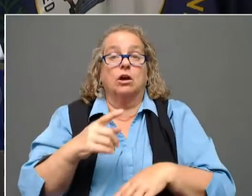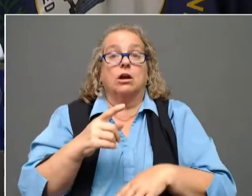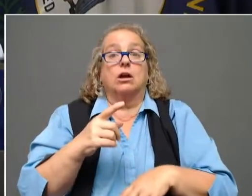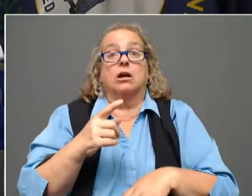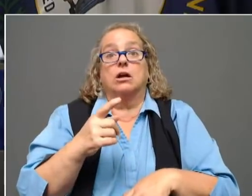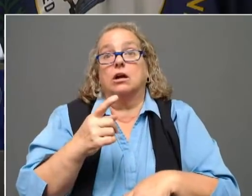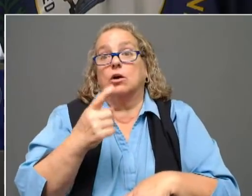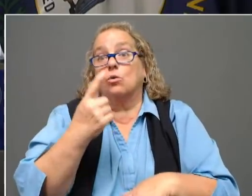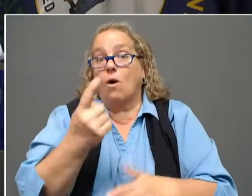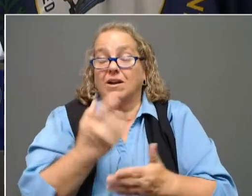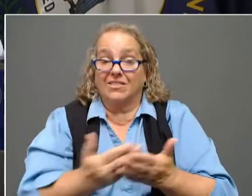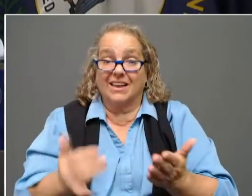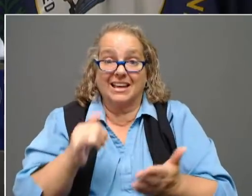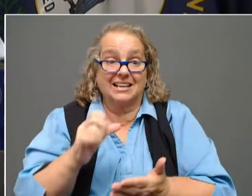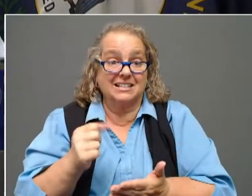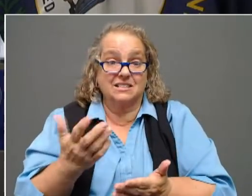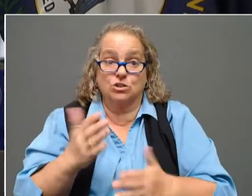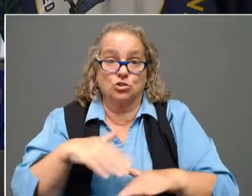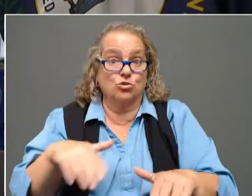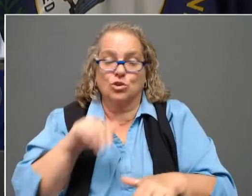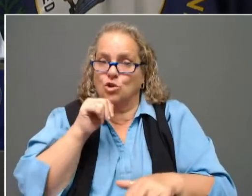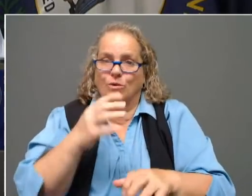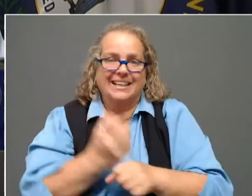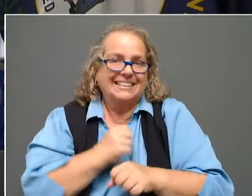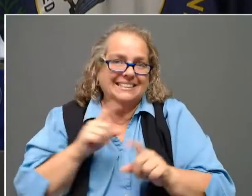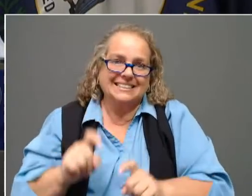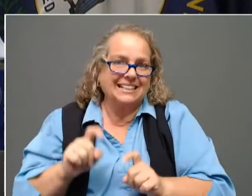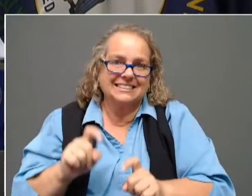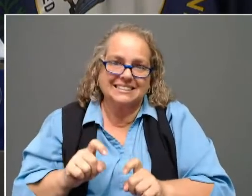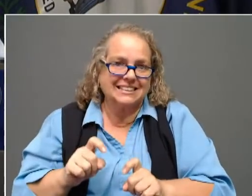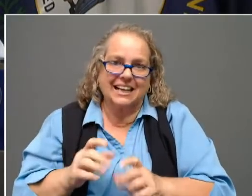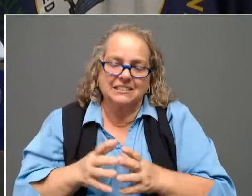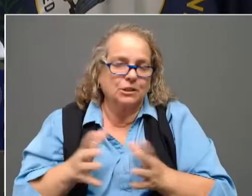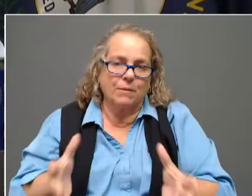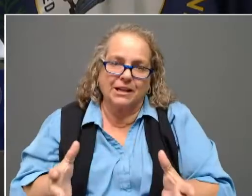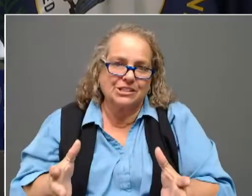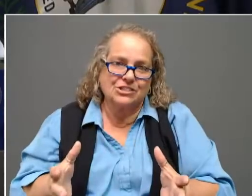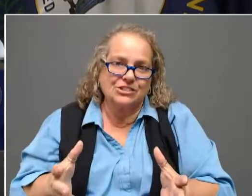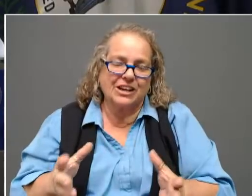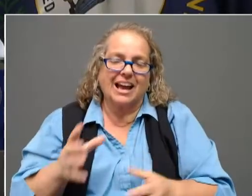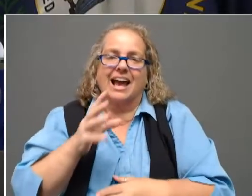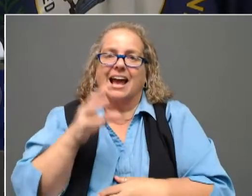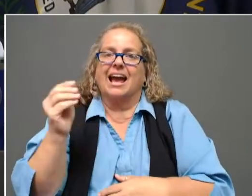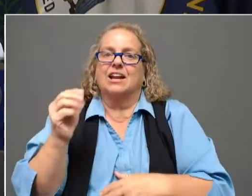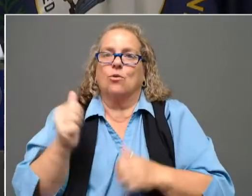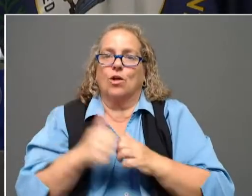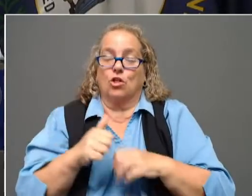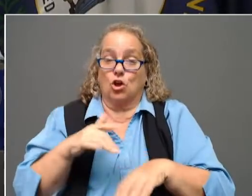thing though is that children don't get tested as much, and with the early